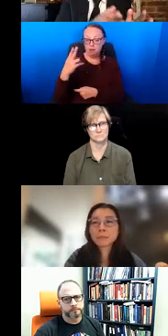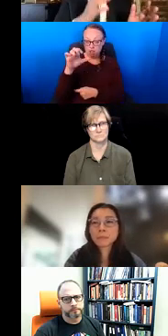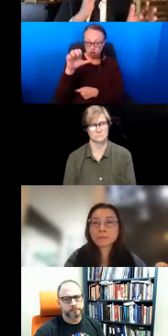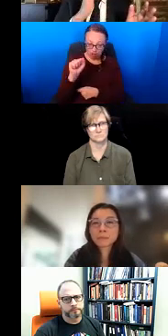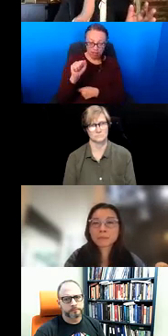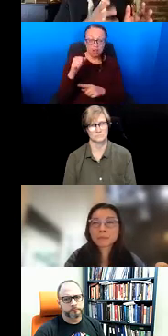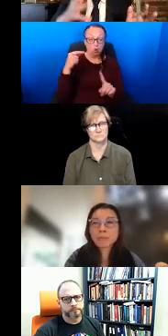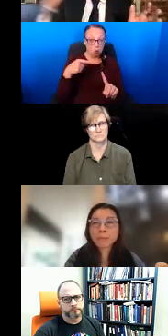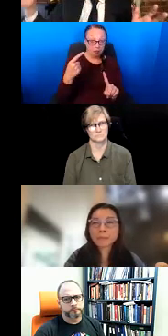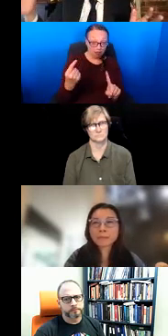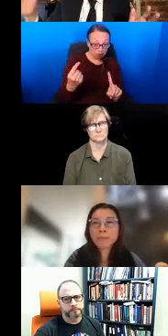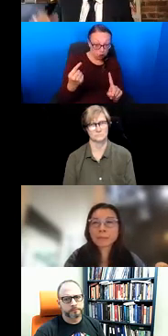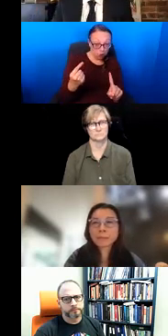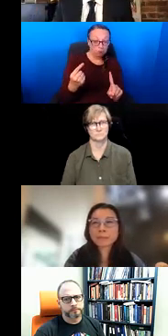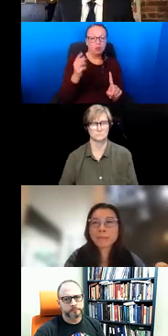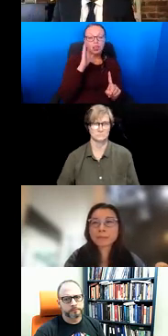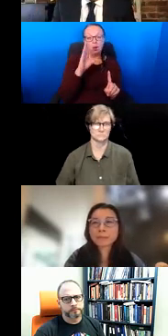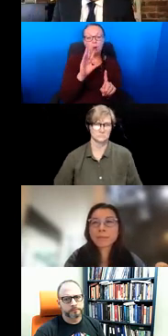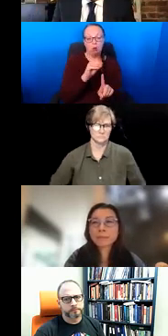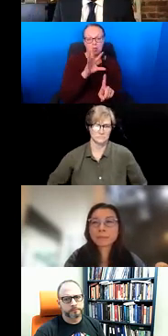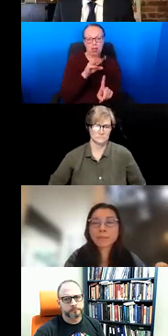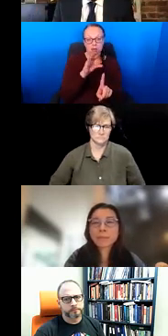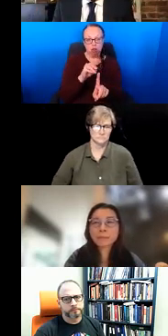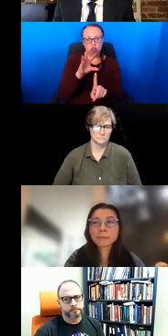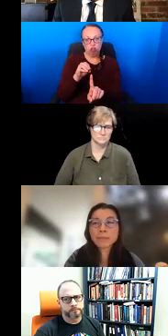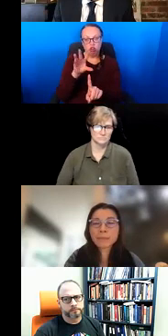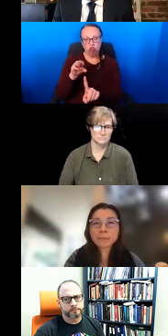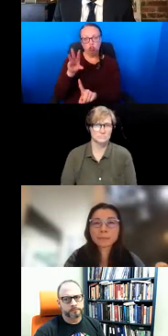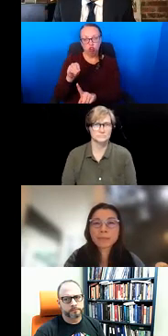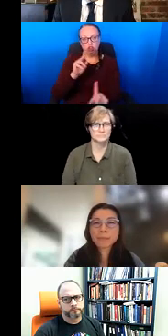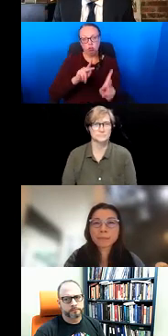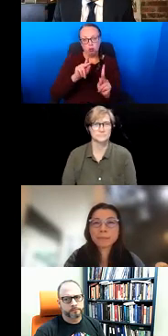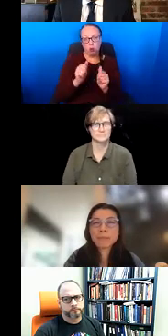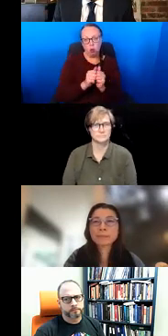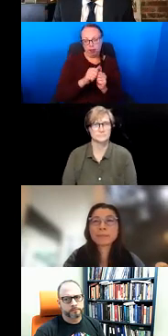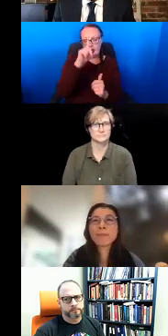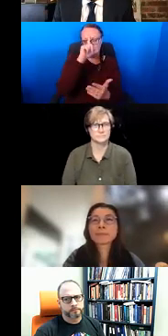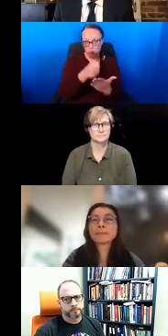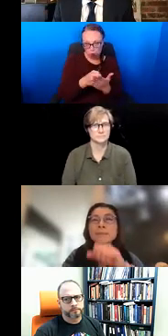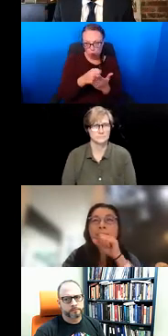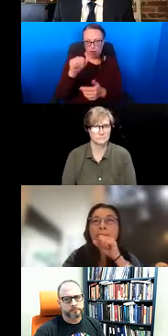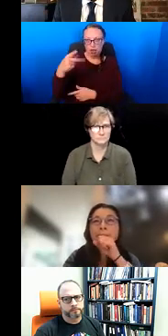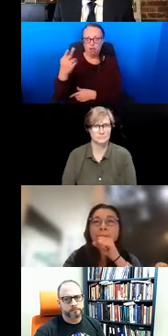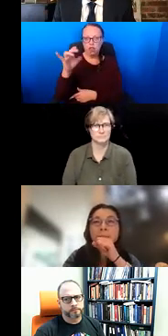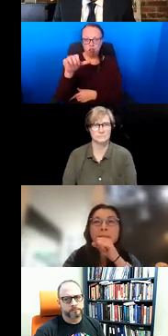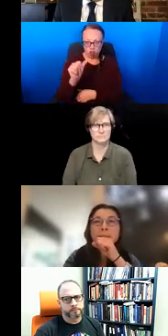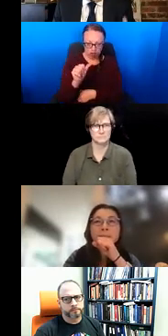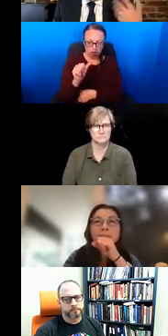things, is serially image individuals with stroke and aphasia, and evaluate